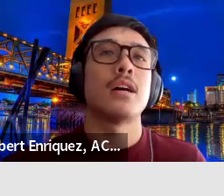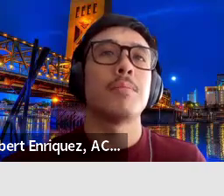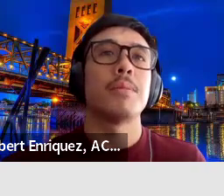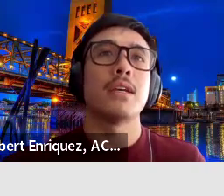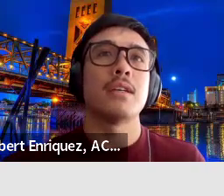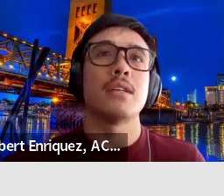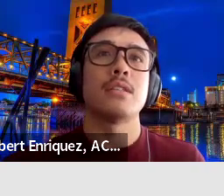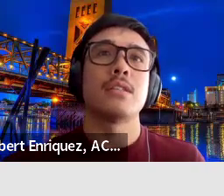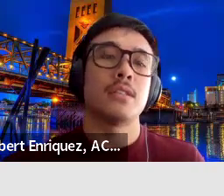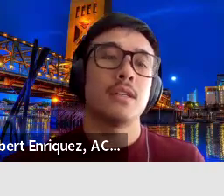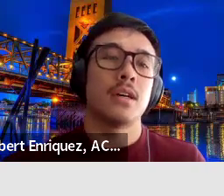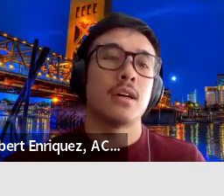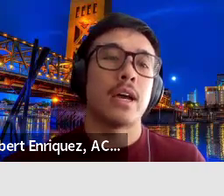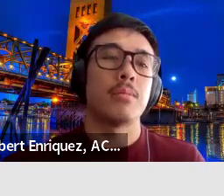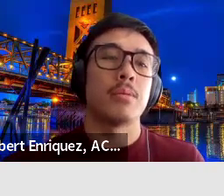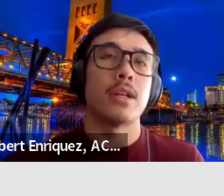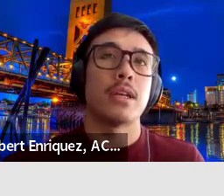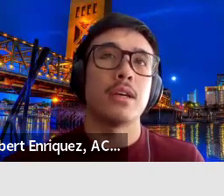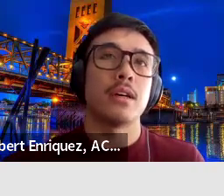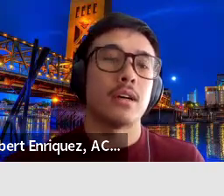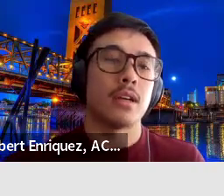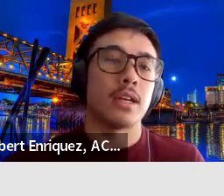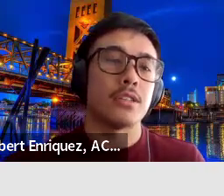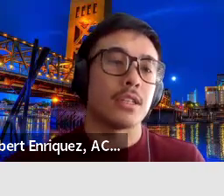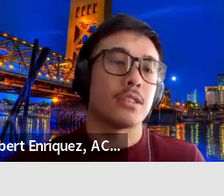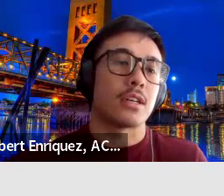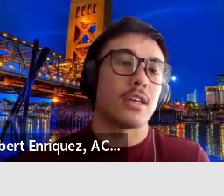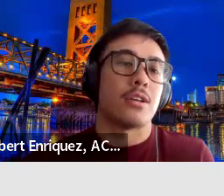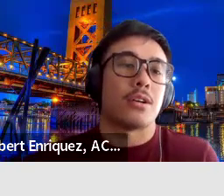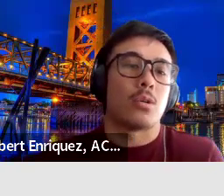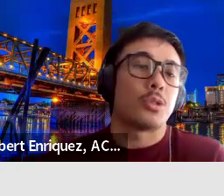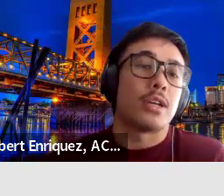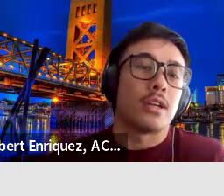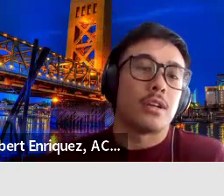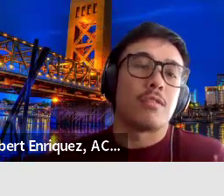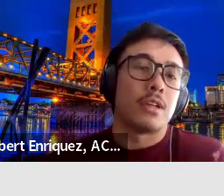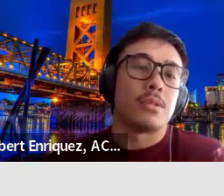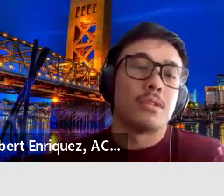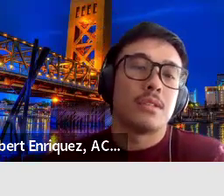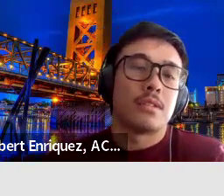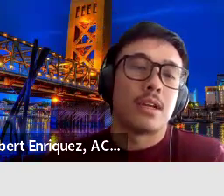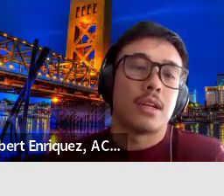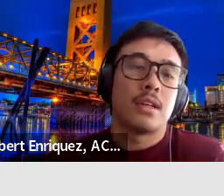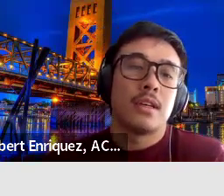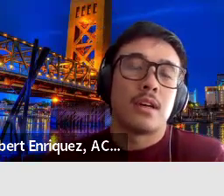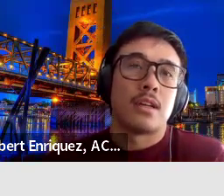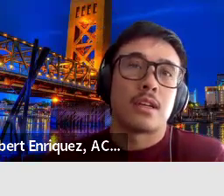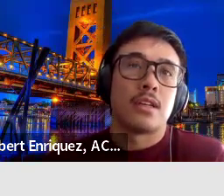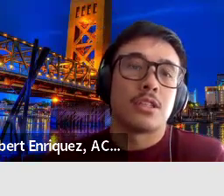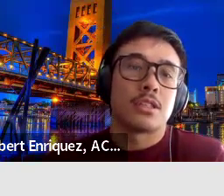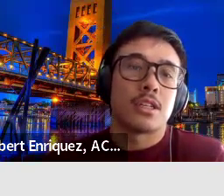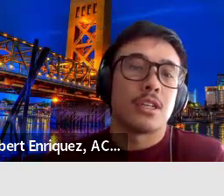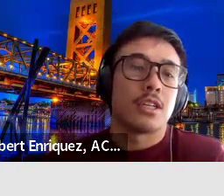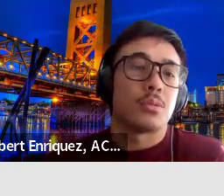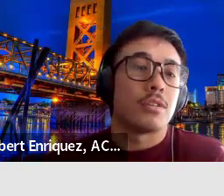The next topic is how to be ready in case you get stuck in your or stranded in your vehicle, right?